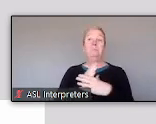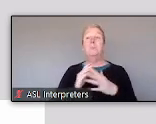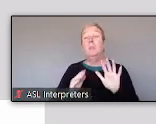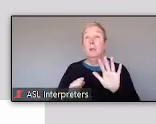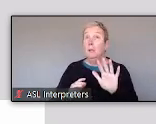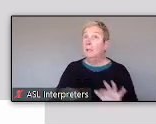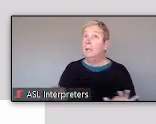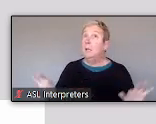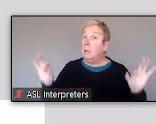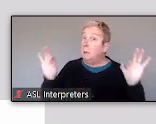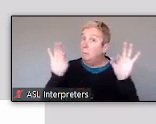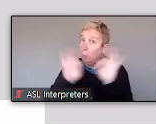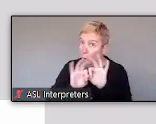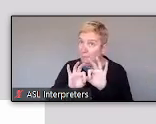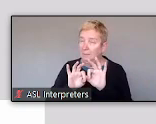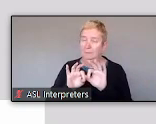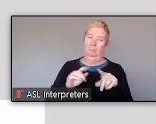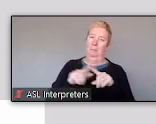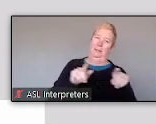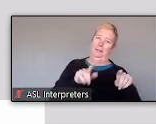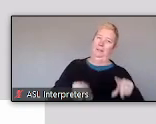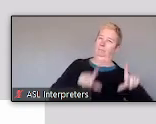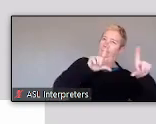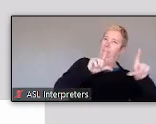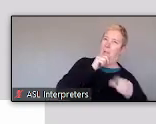not spelled out on the slide, a large